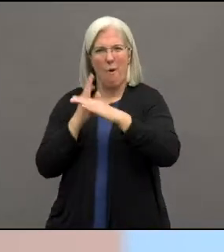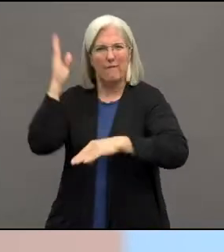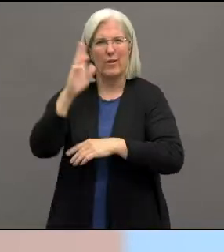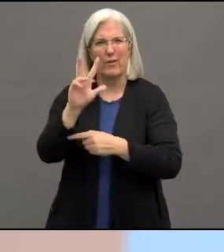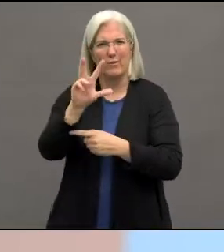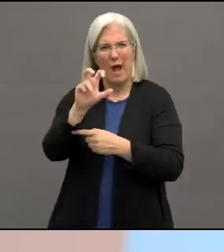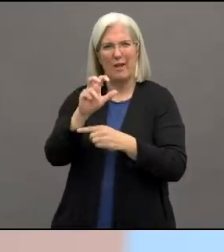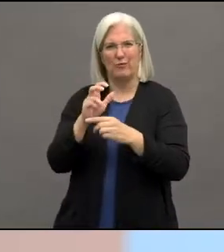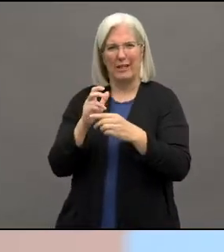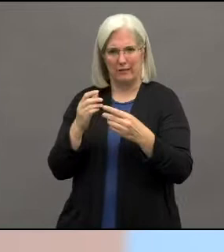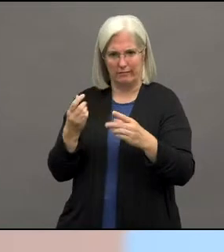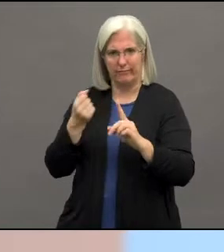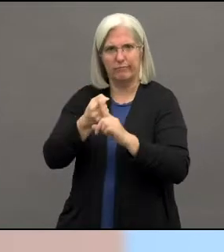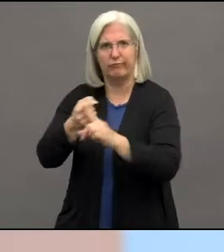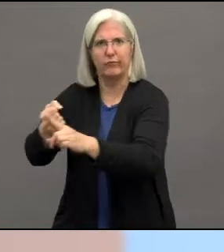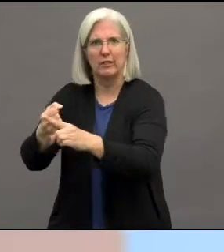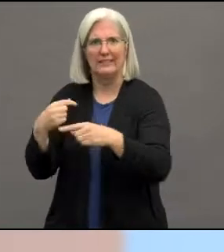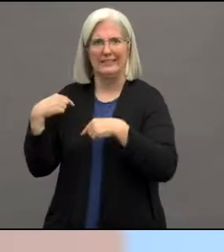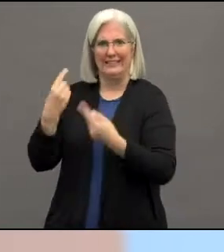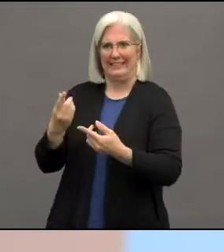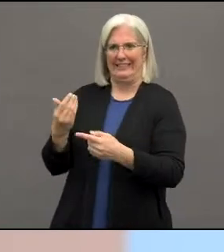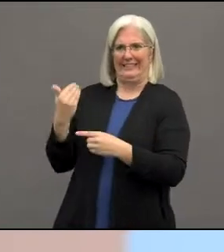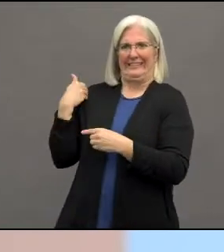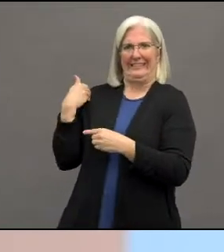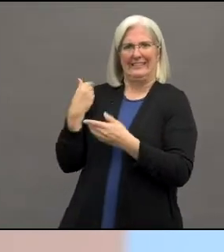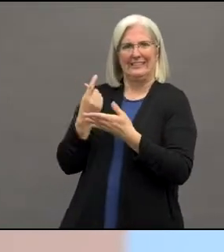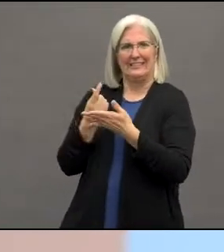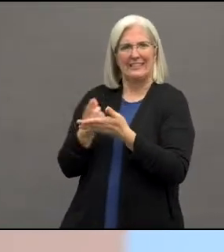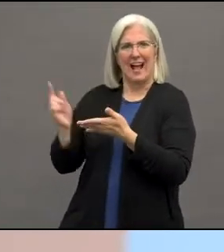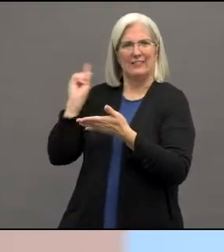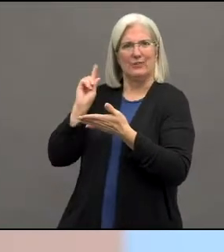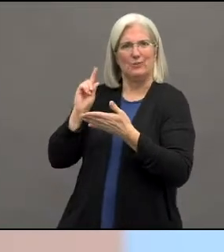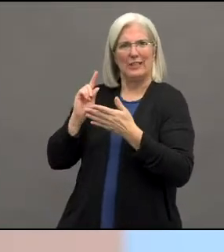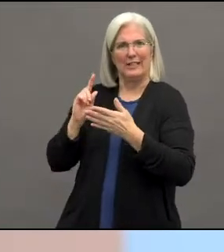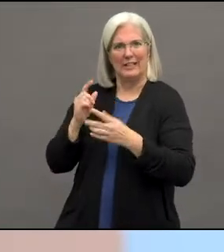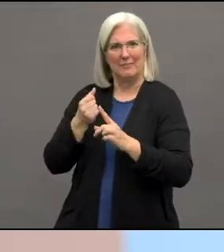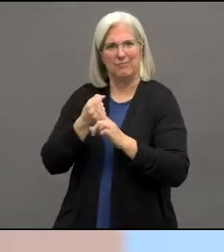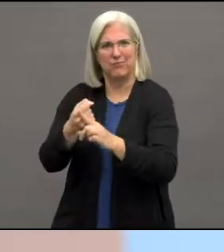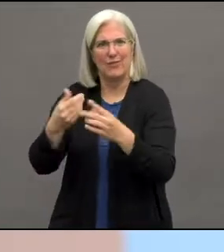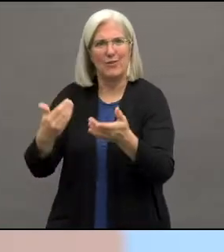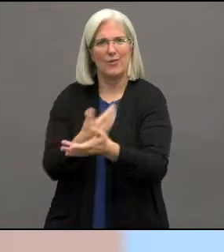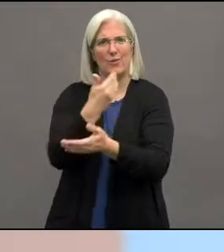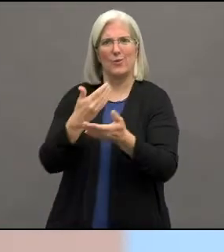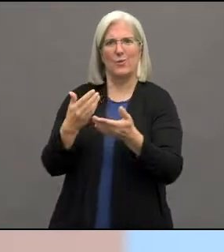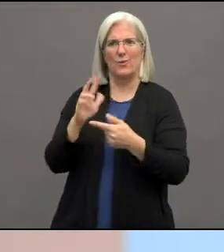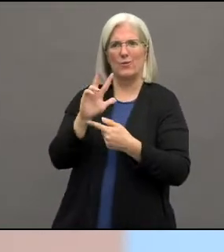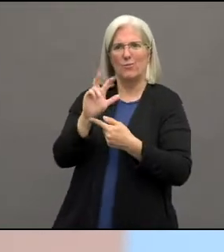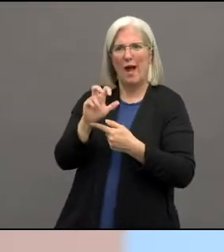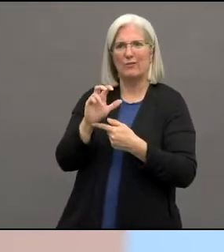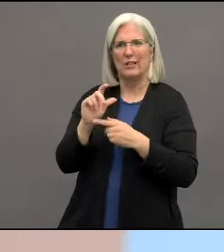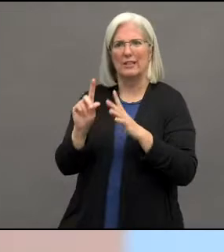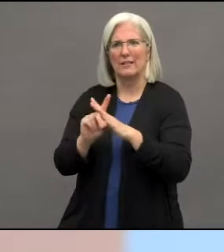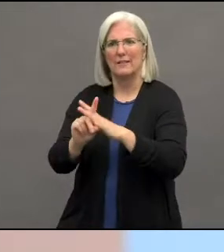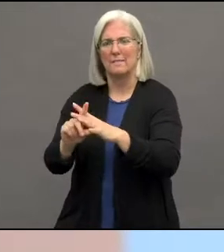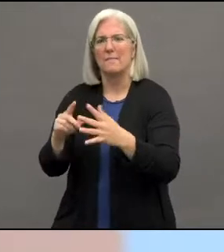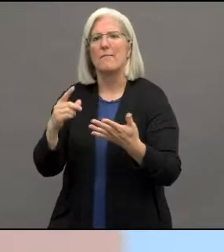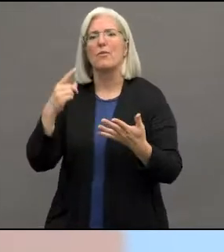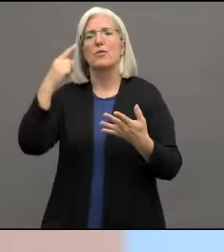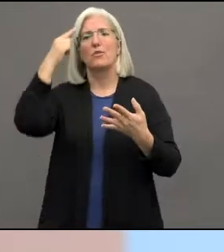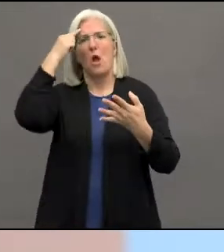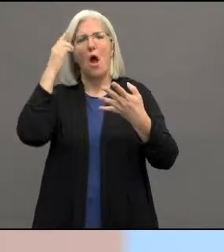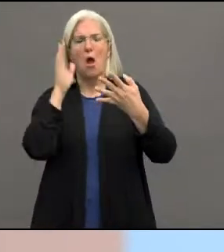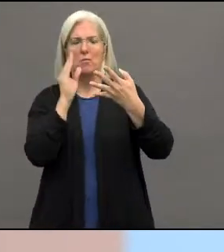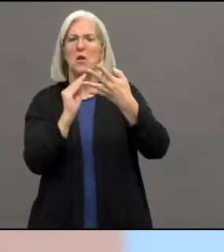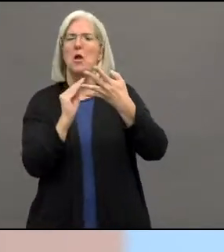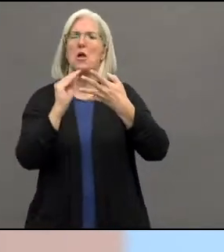days, starting last week. So therefore, we were anticipating to be in the red tier as in yesterday.